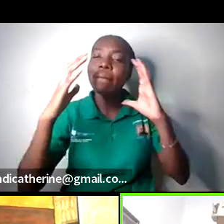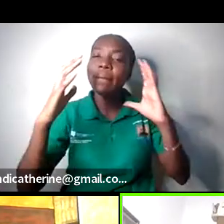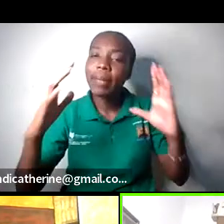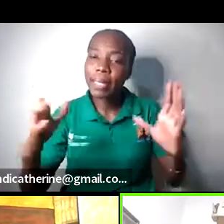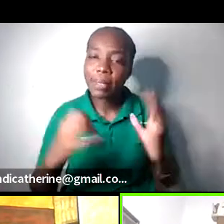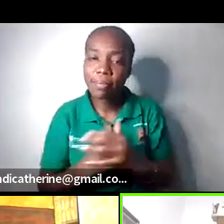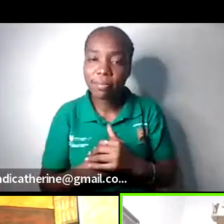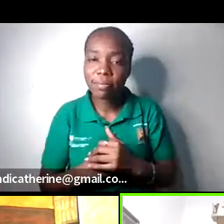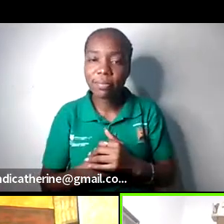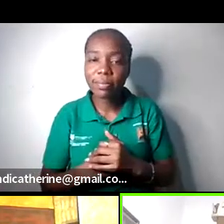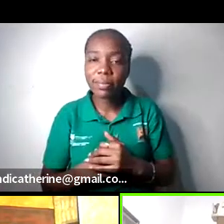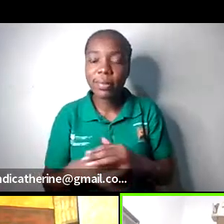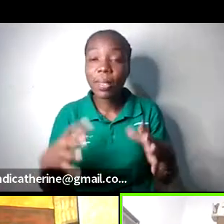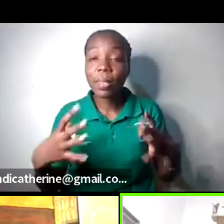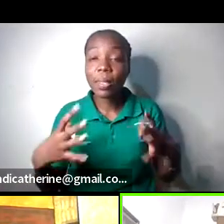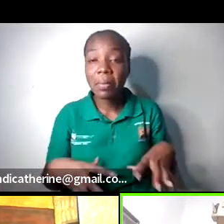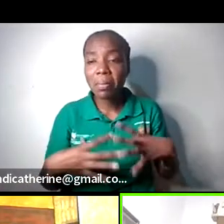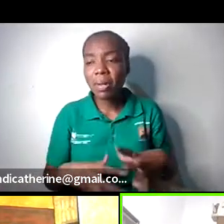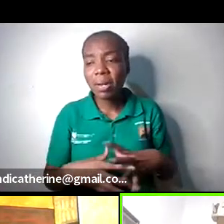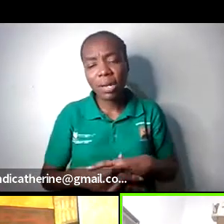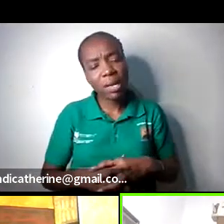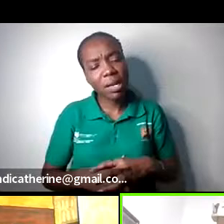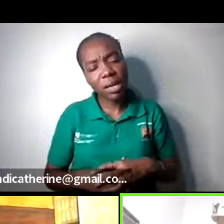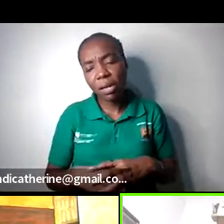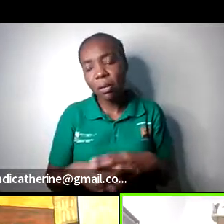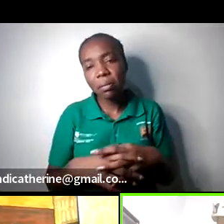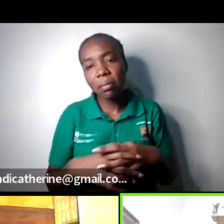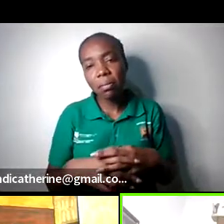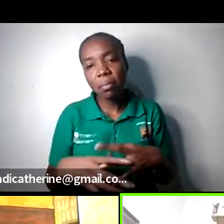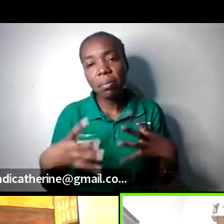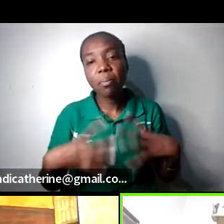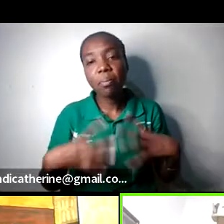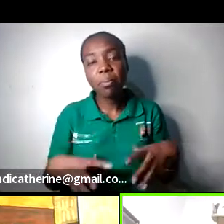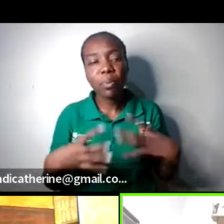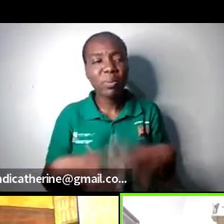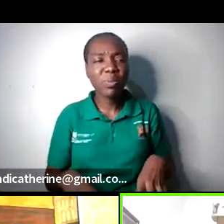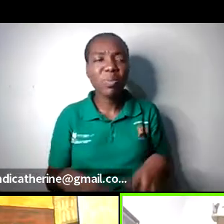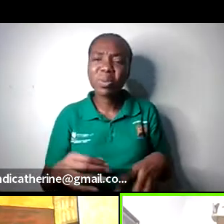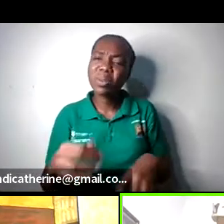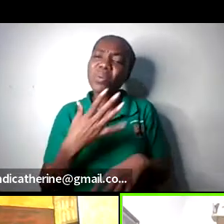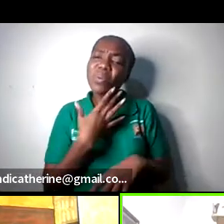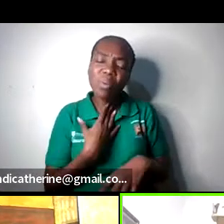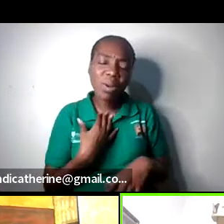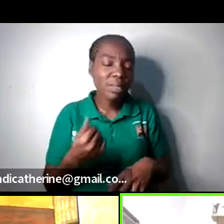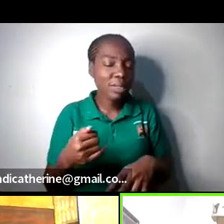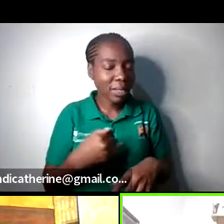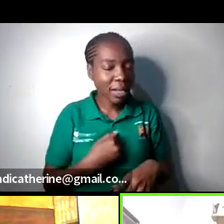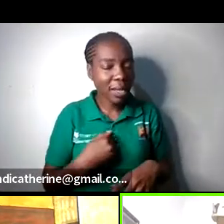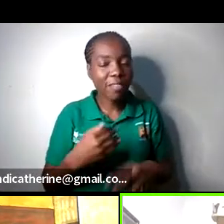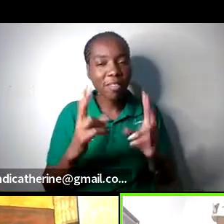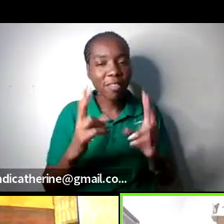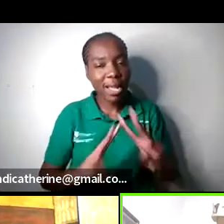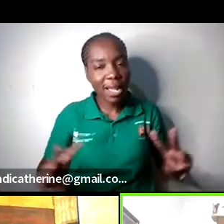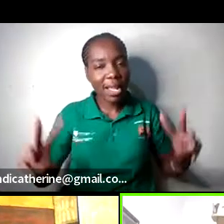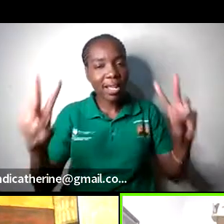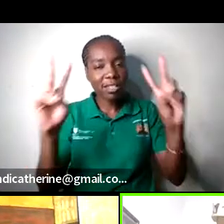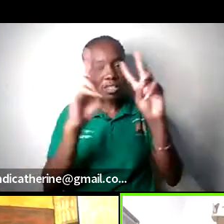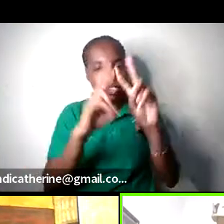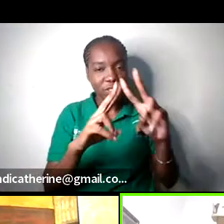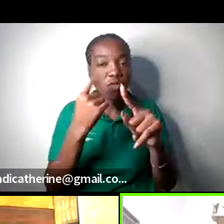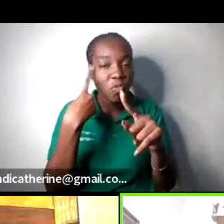disparity between the value of the things we import from what we